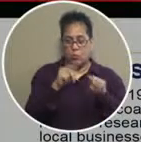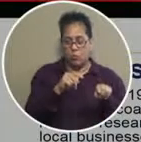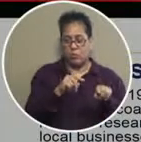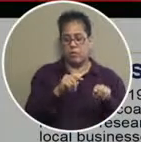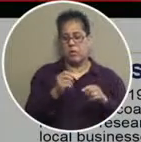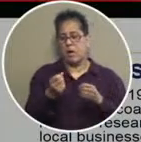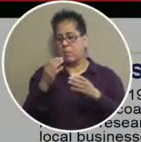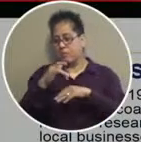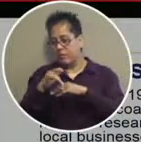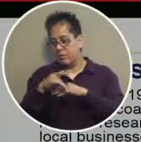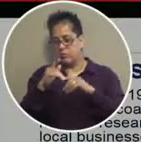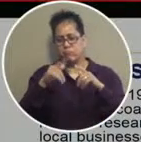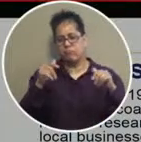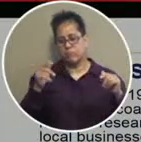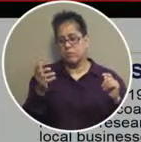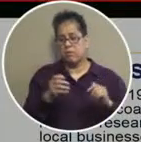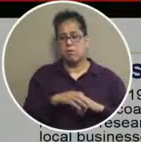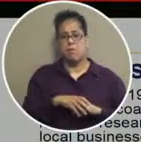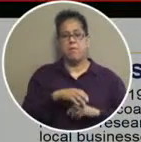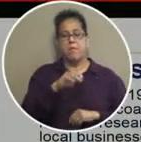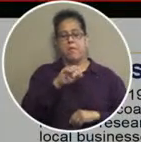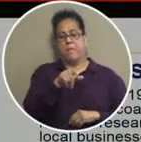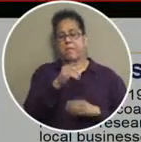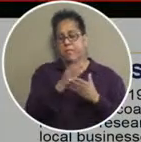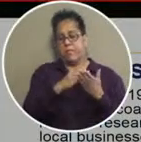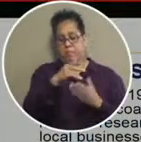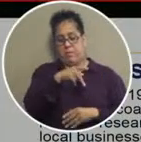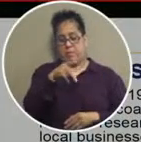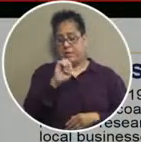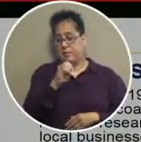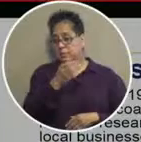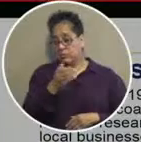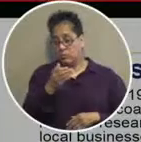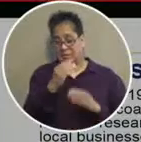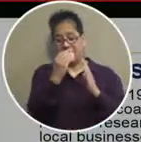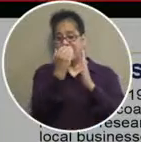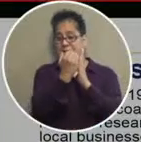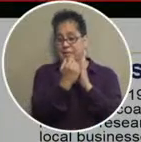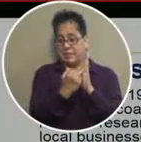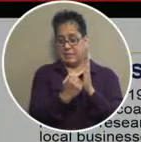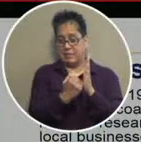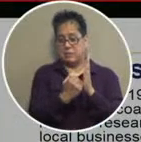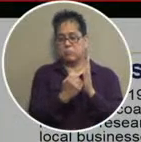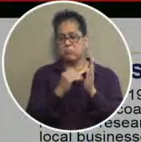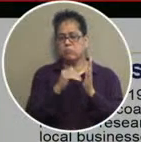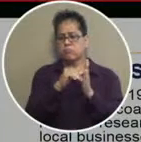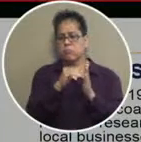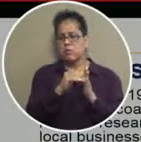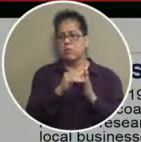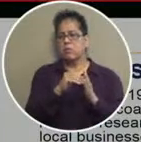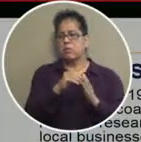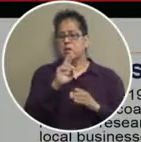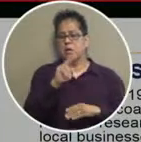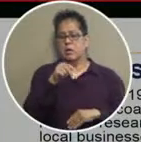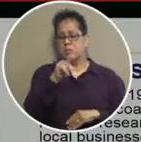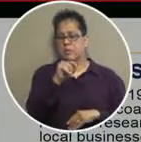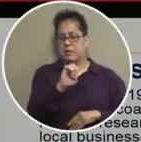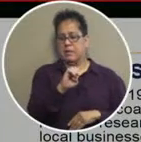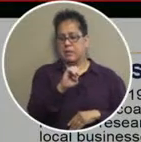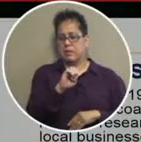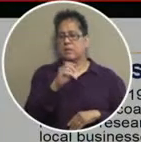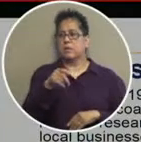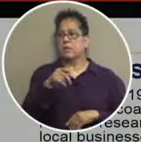quantity, availability, etc. She assembled a PPE source list that is frequently updated and available on the Paso del Norte